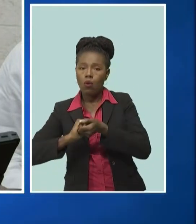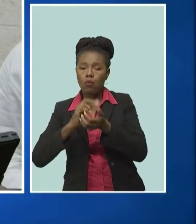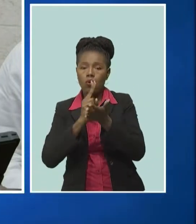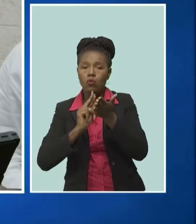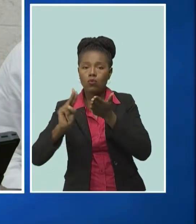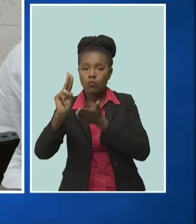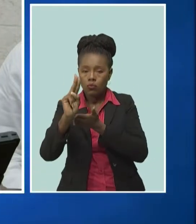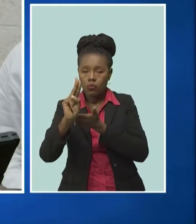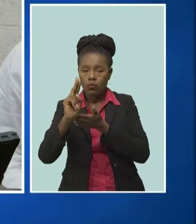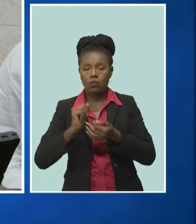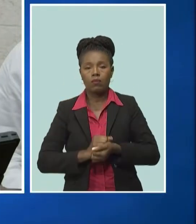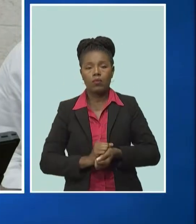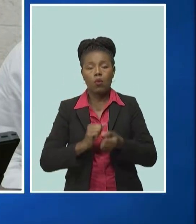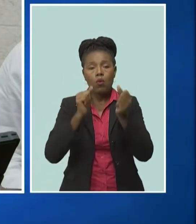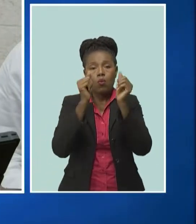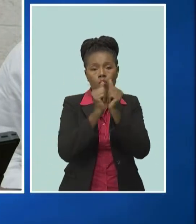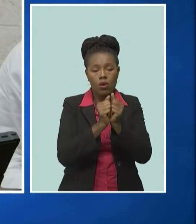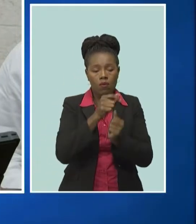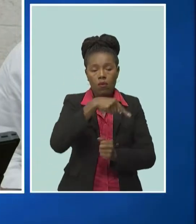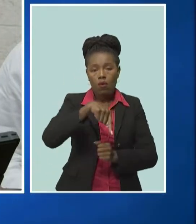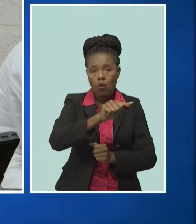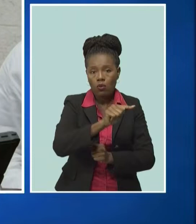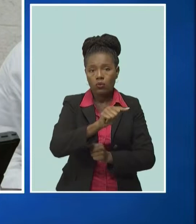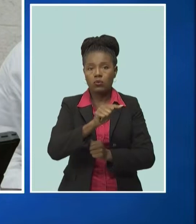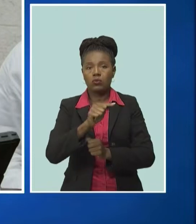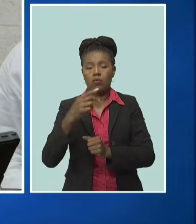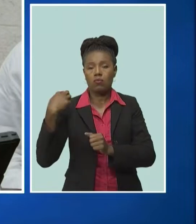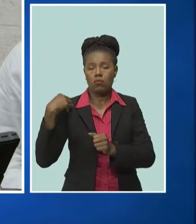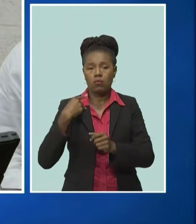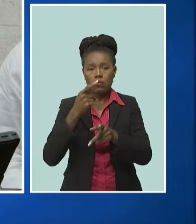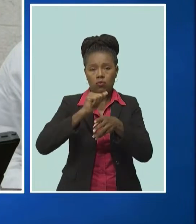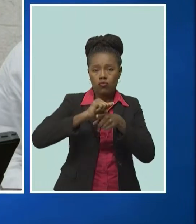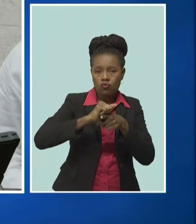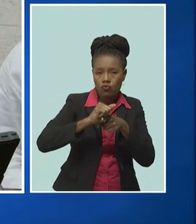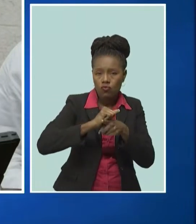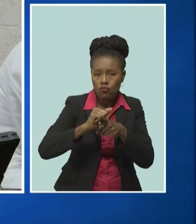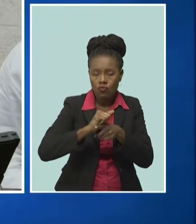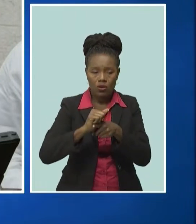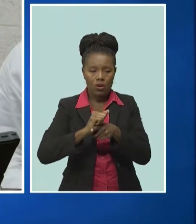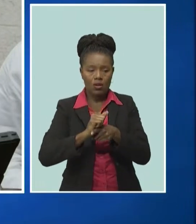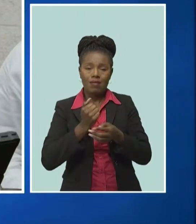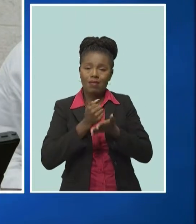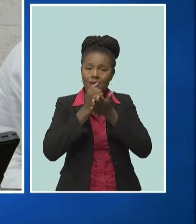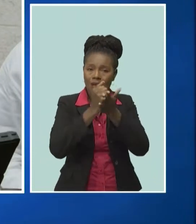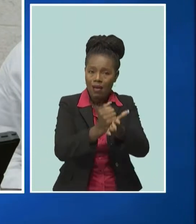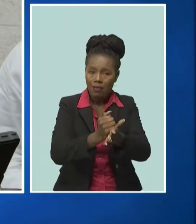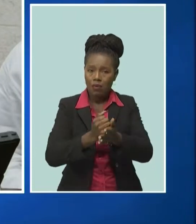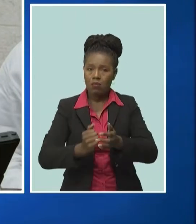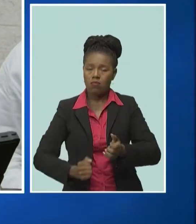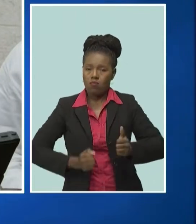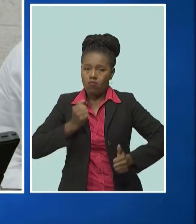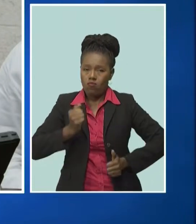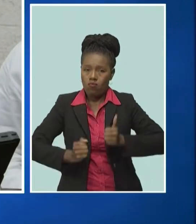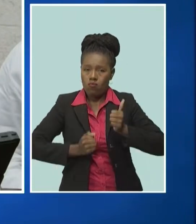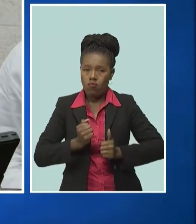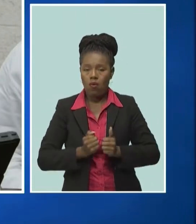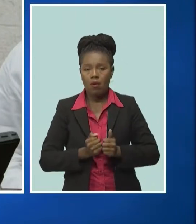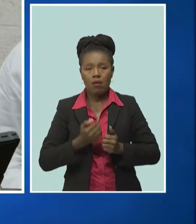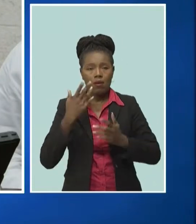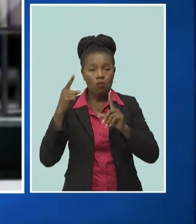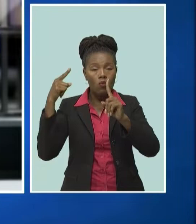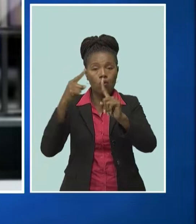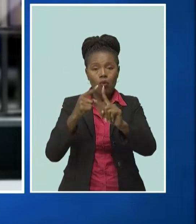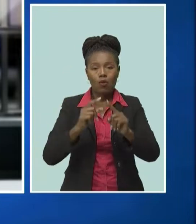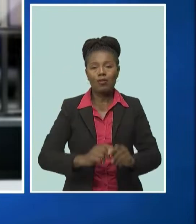those coaches who are functioning at that level to ensure that we have absolute podium finishes going